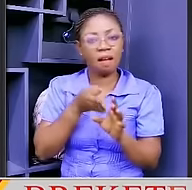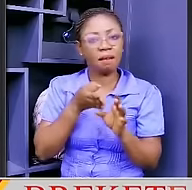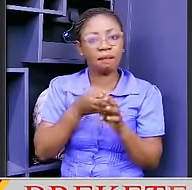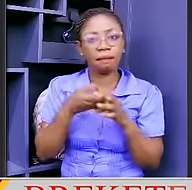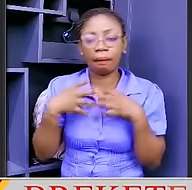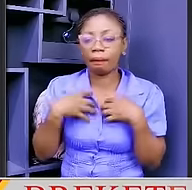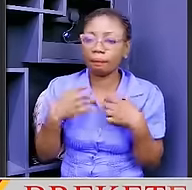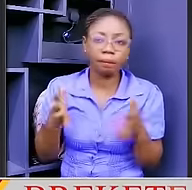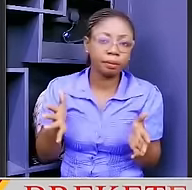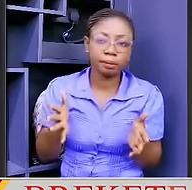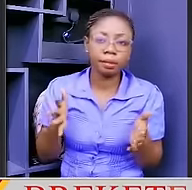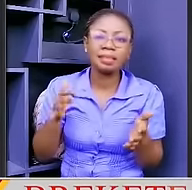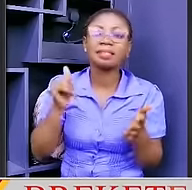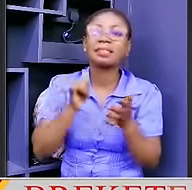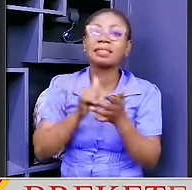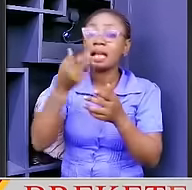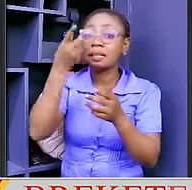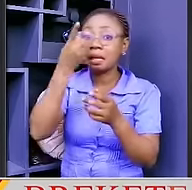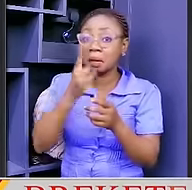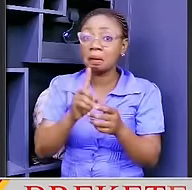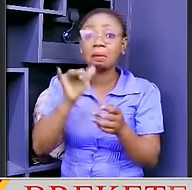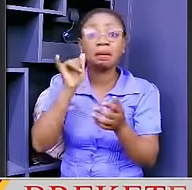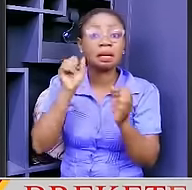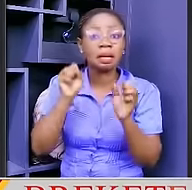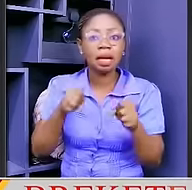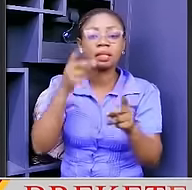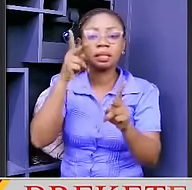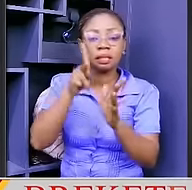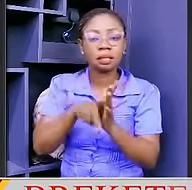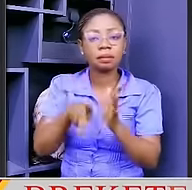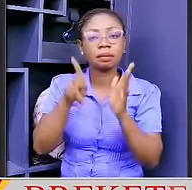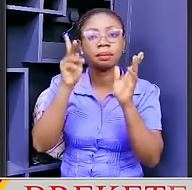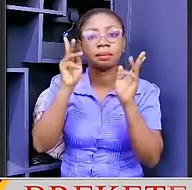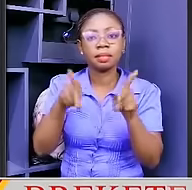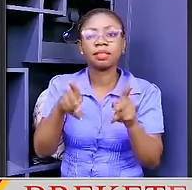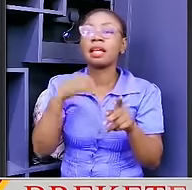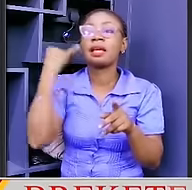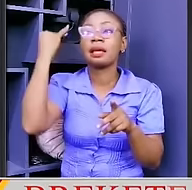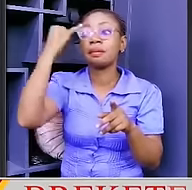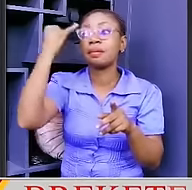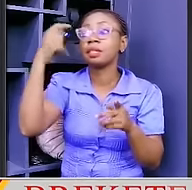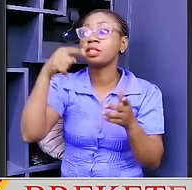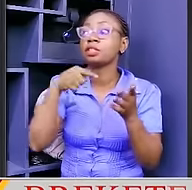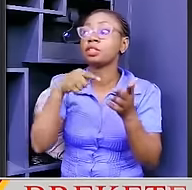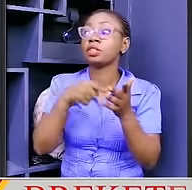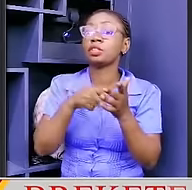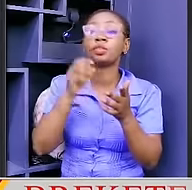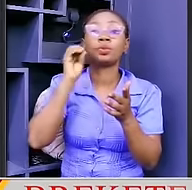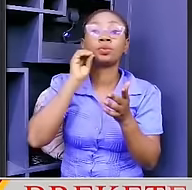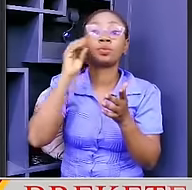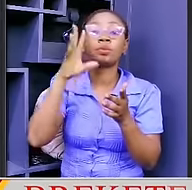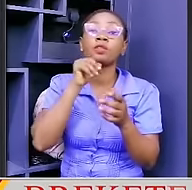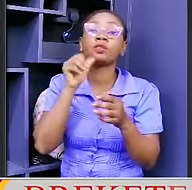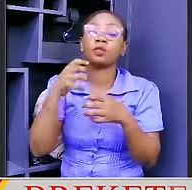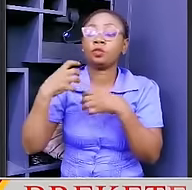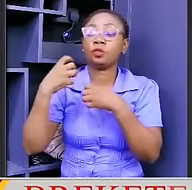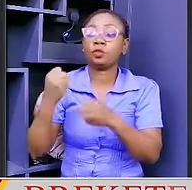somebody. Okay, imagine, say, this woman, no, they strong enough to go look for those